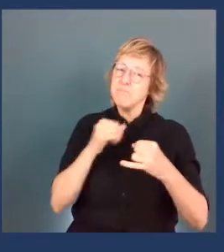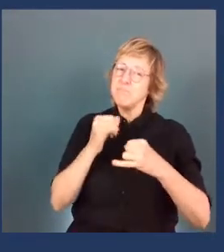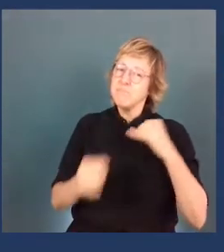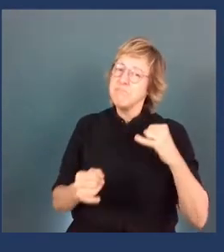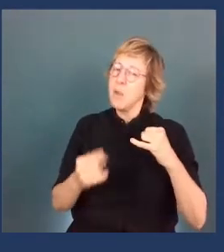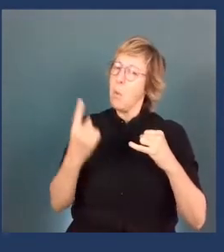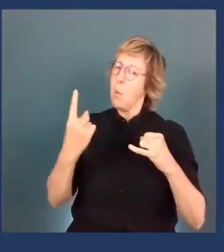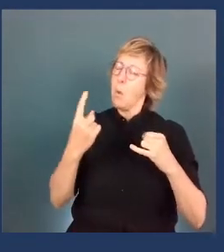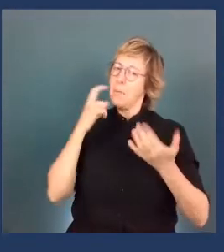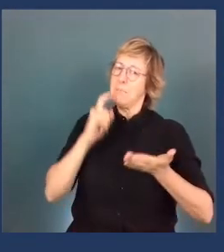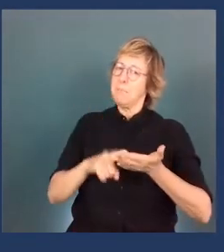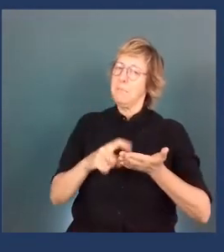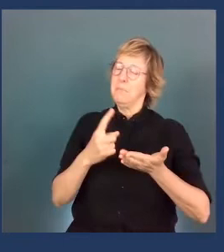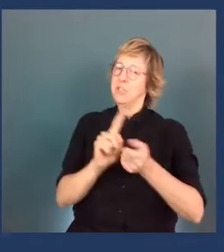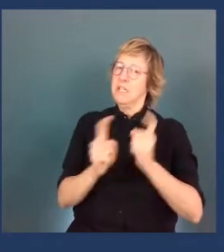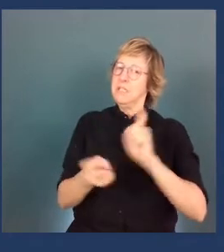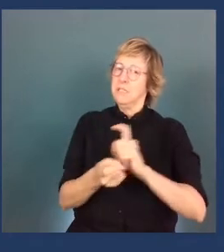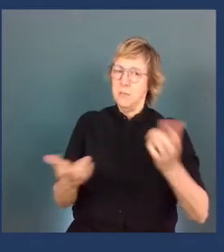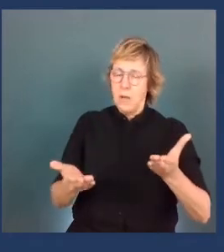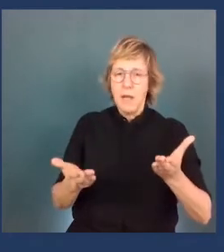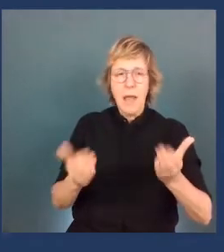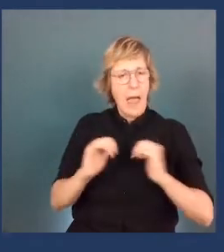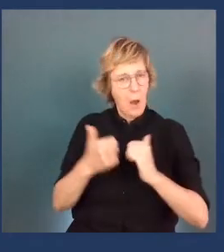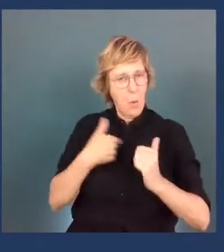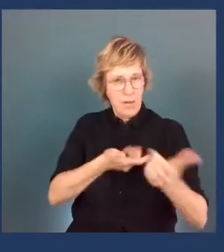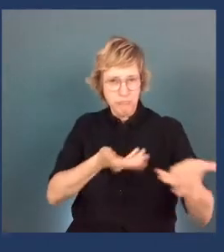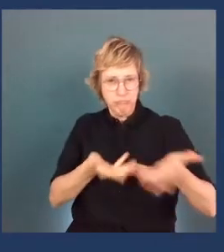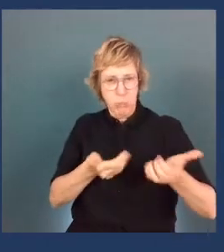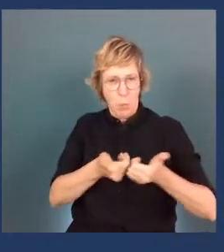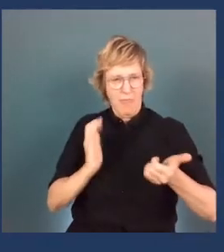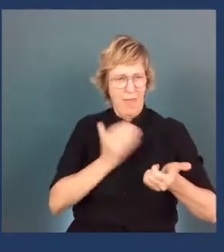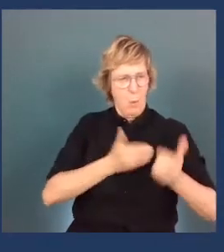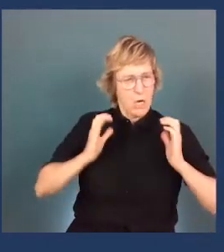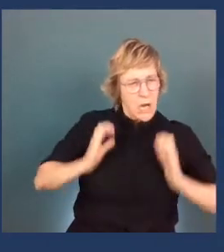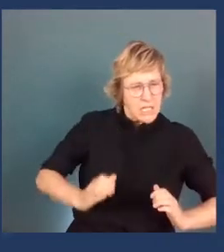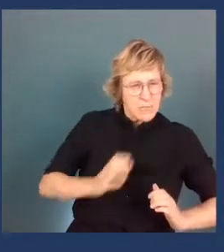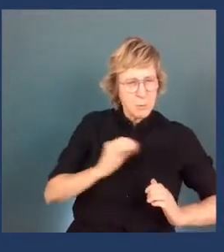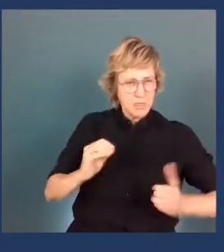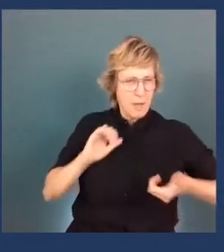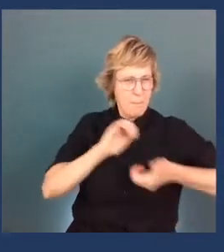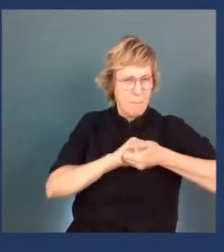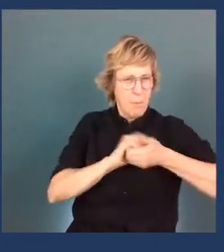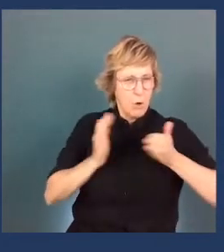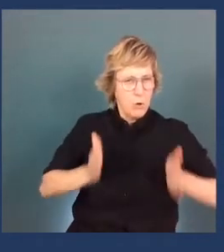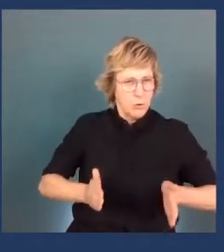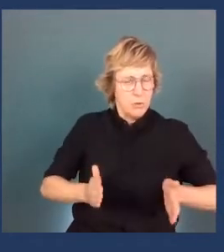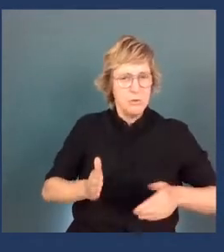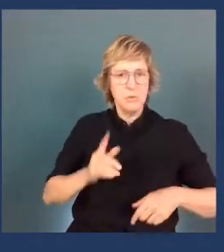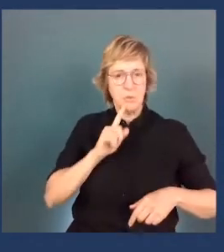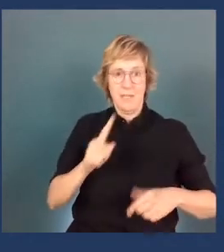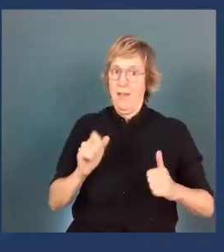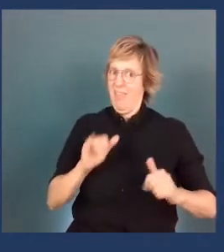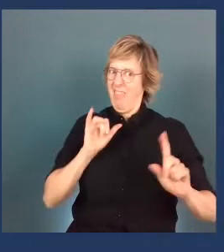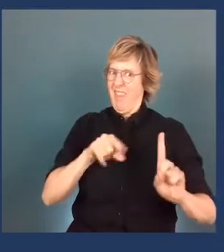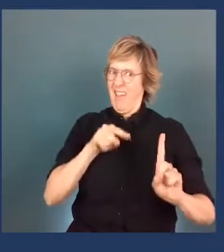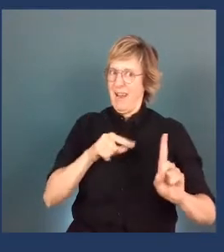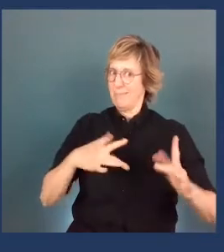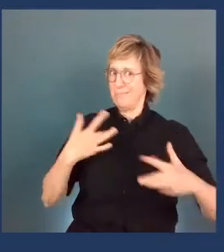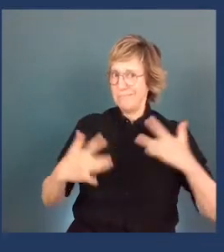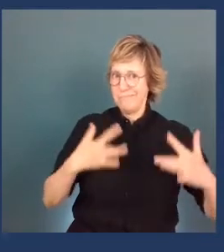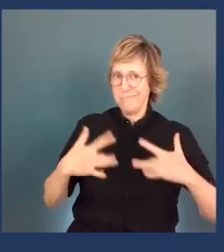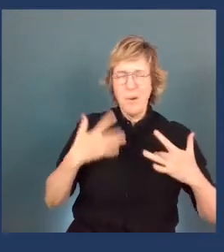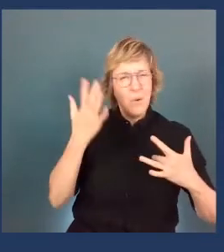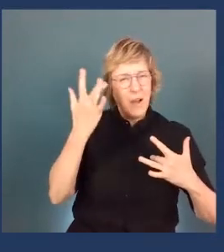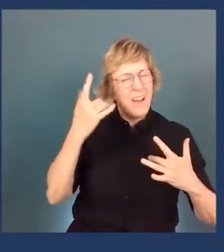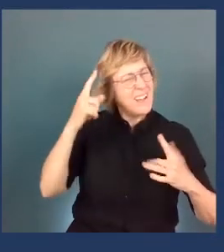a big change that I've seen is how we engage with customers and partners. It's something I'm super excited about because I think it's about